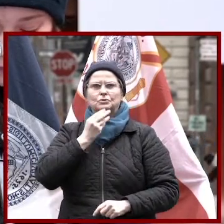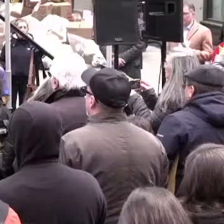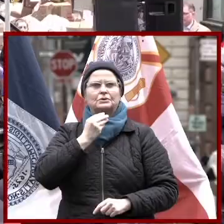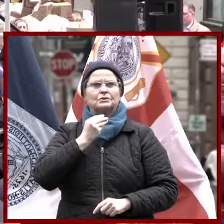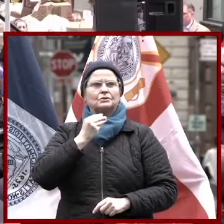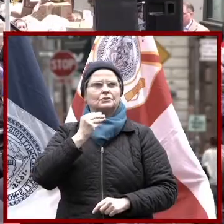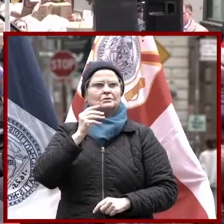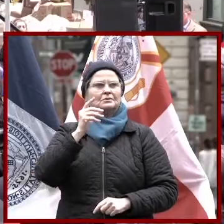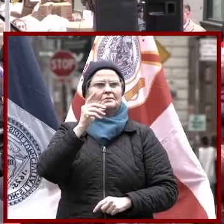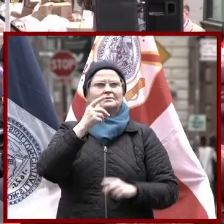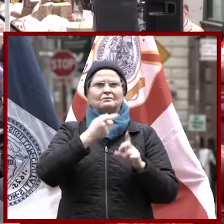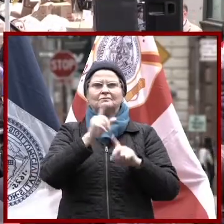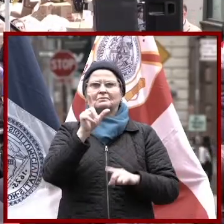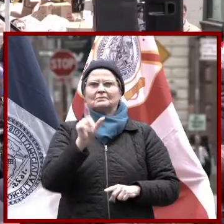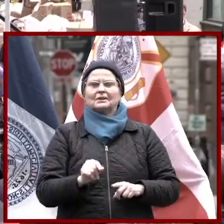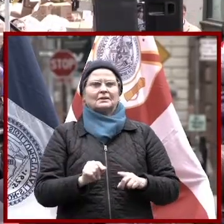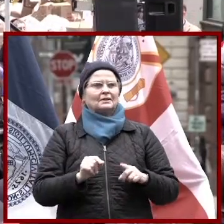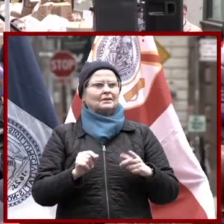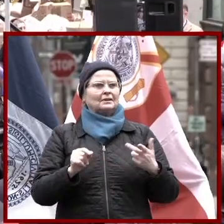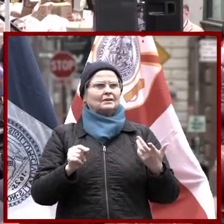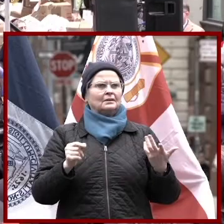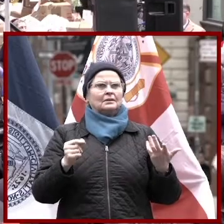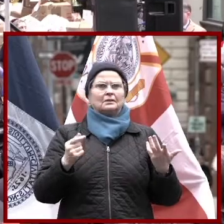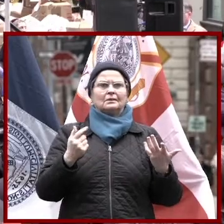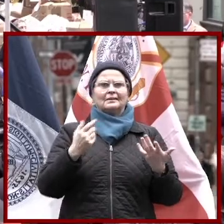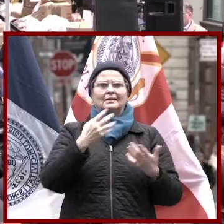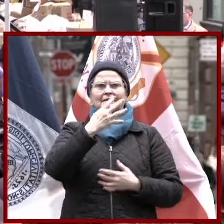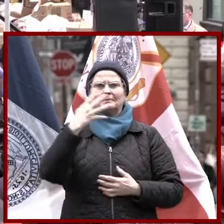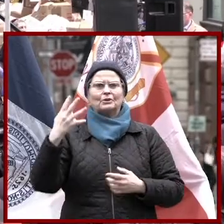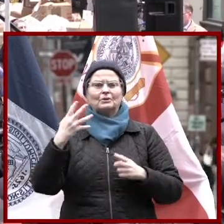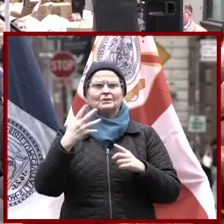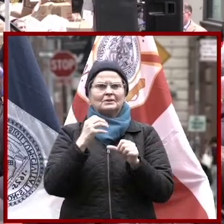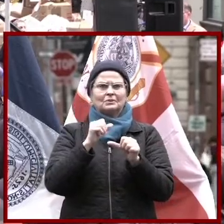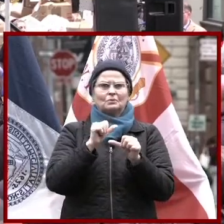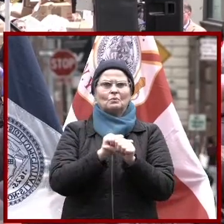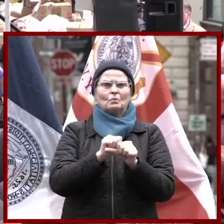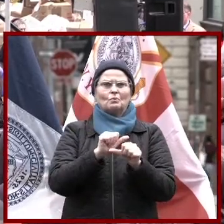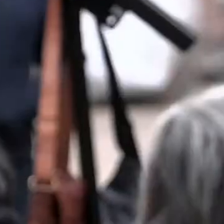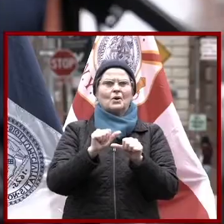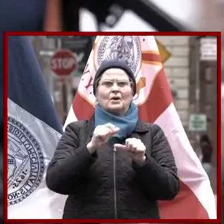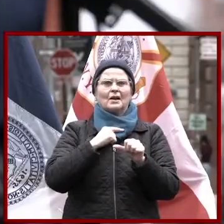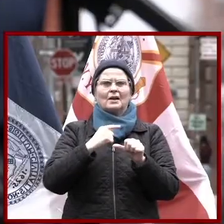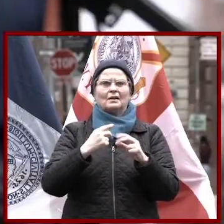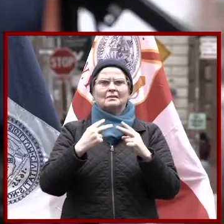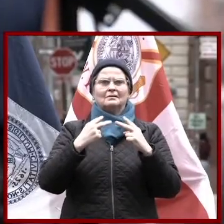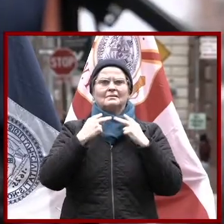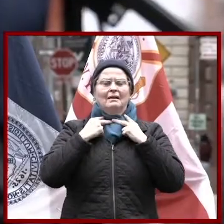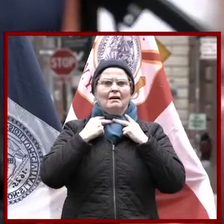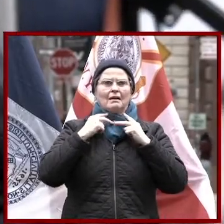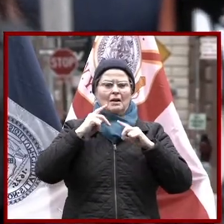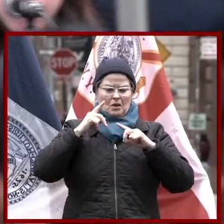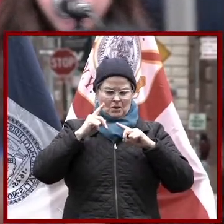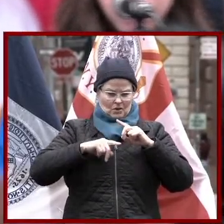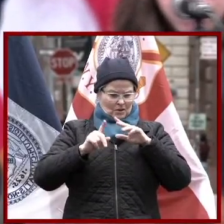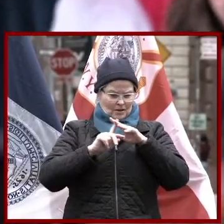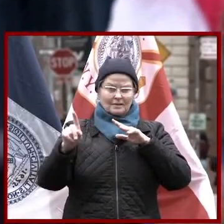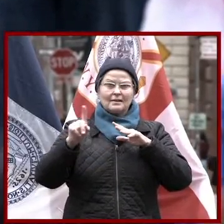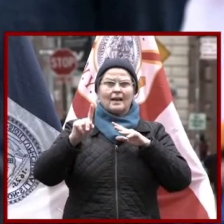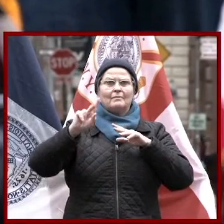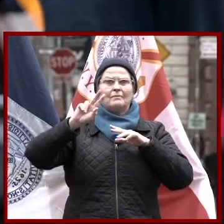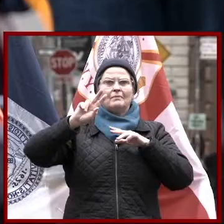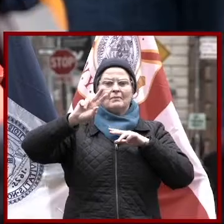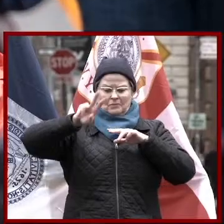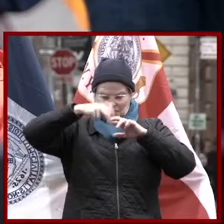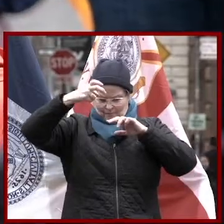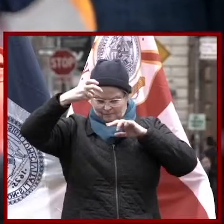perished. There was a trial, but despite the locked door, the owners were acquitted. Here